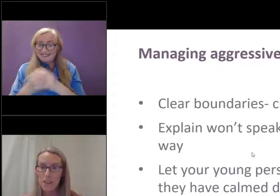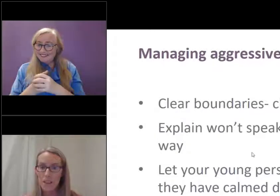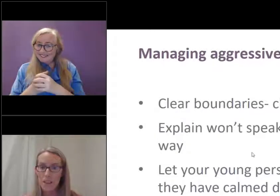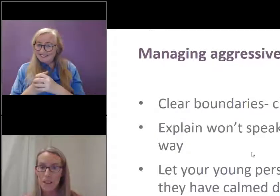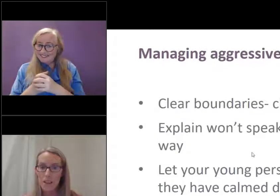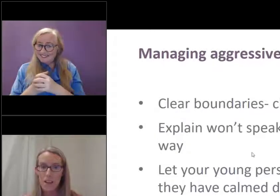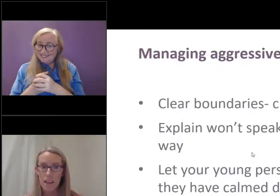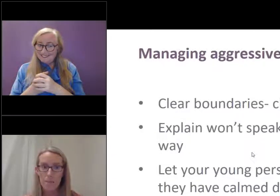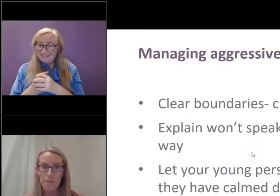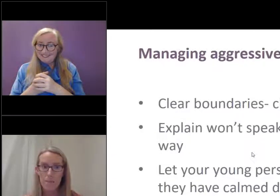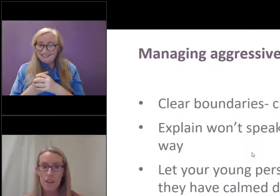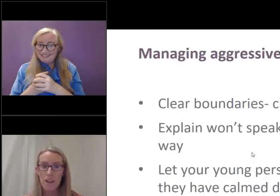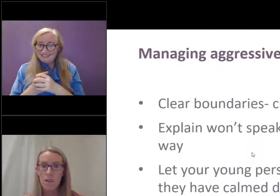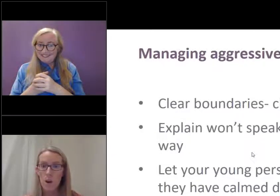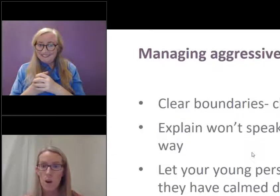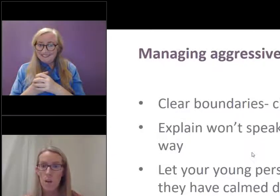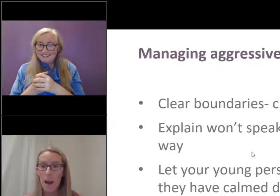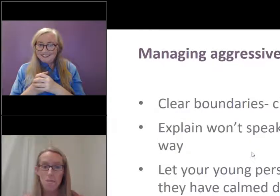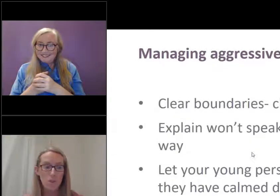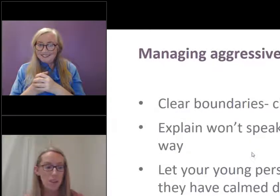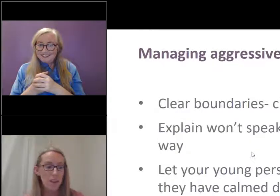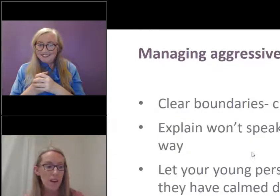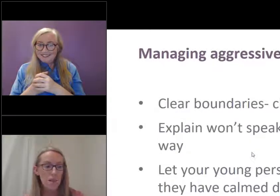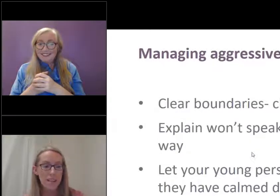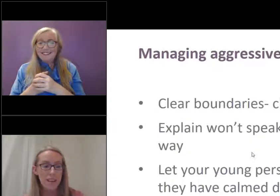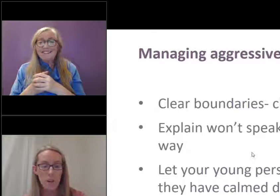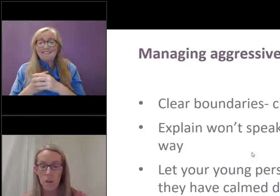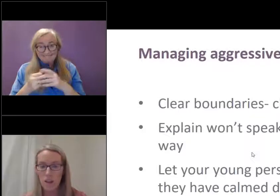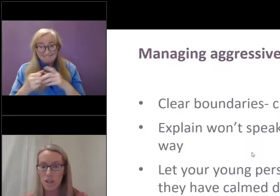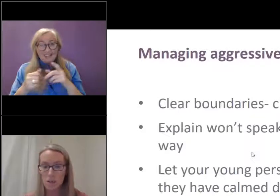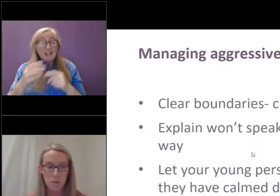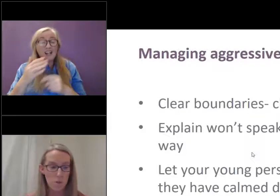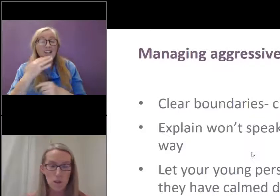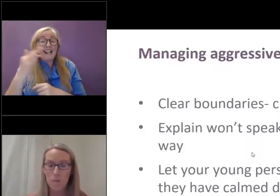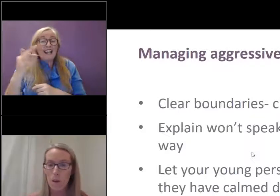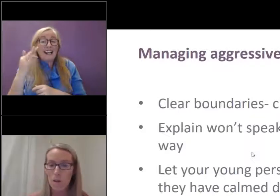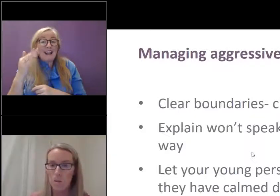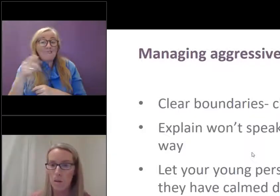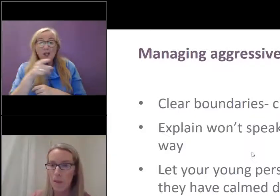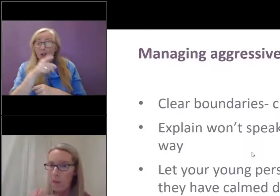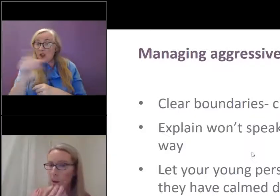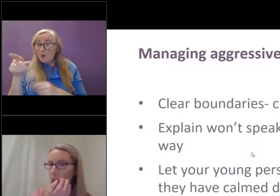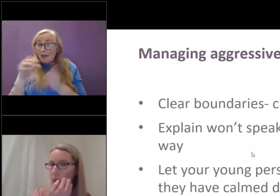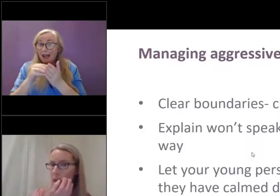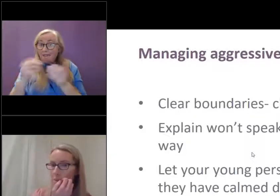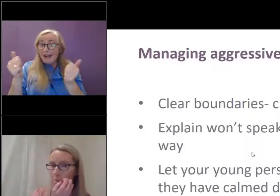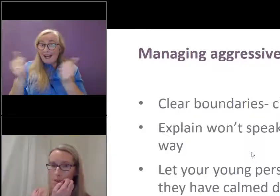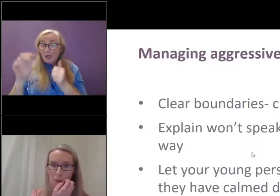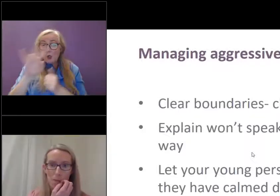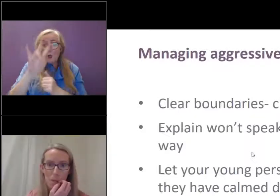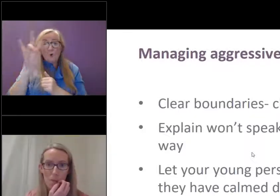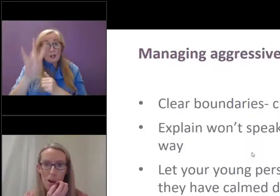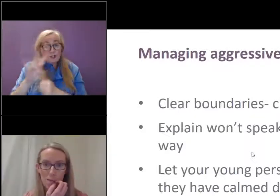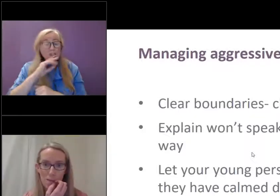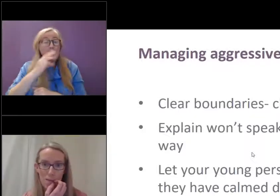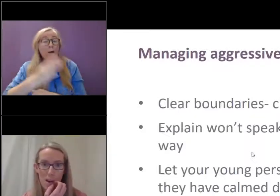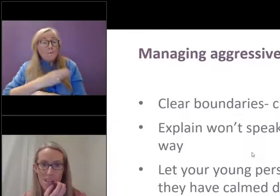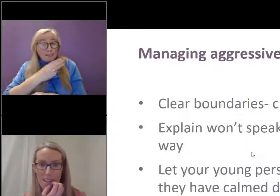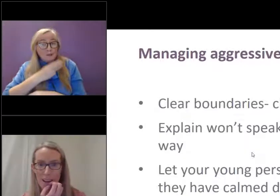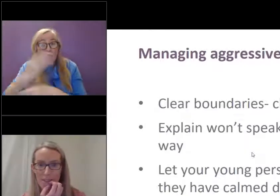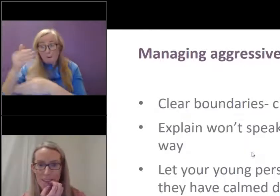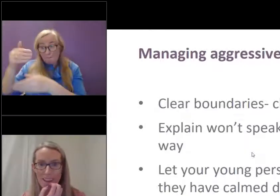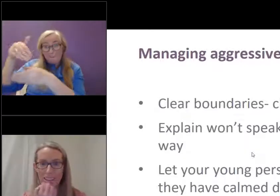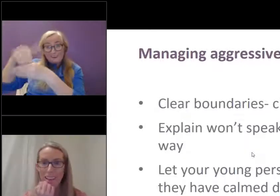occurrence. Yeah. So just if anybody has any questions, be sure to post them up there. Because we're open